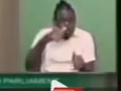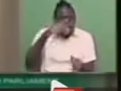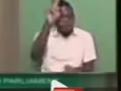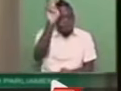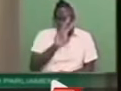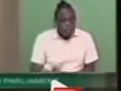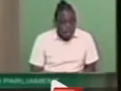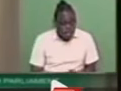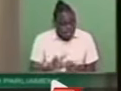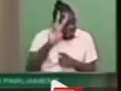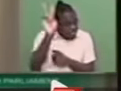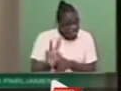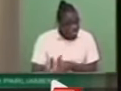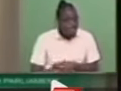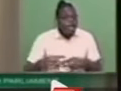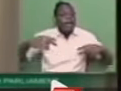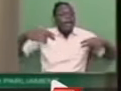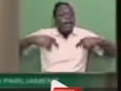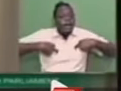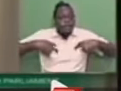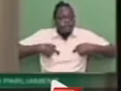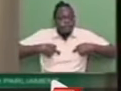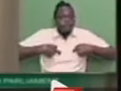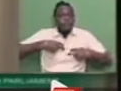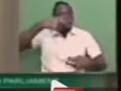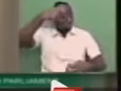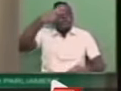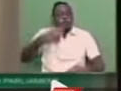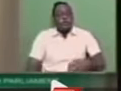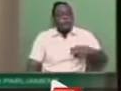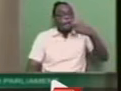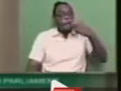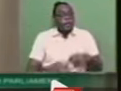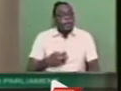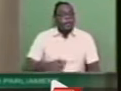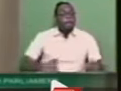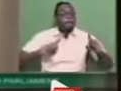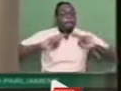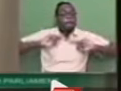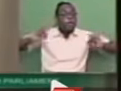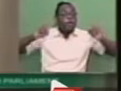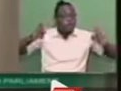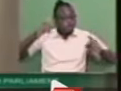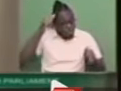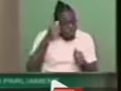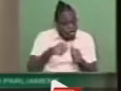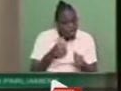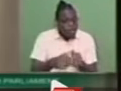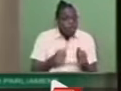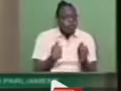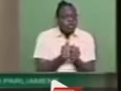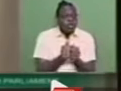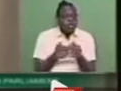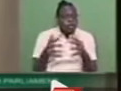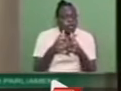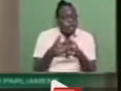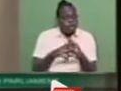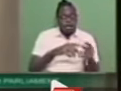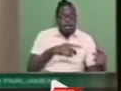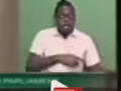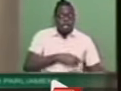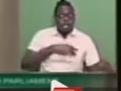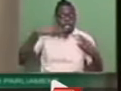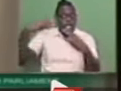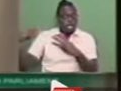and ill-advised for one party to proceed to tap into this field under the best of circumstances, far less in the